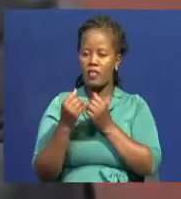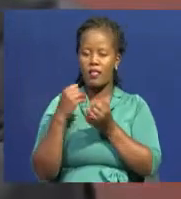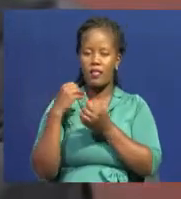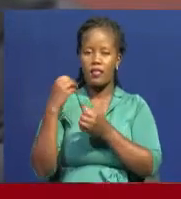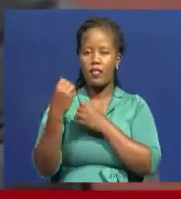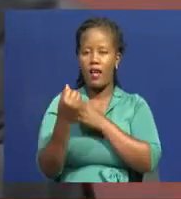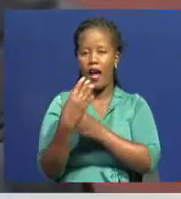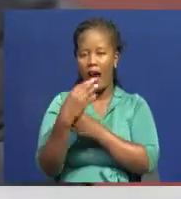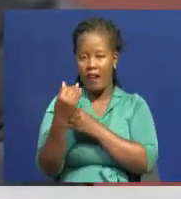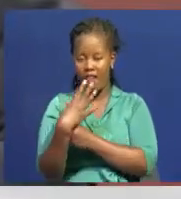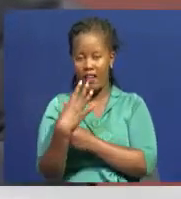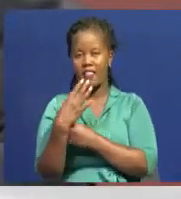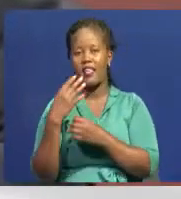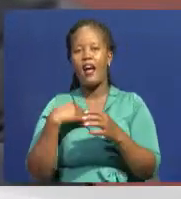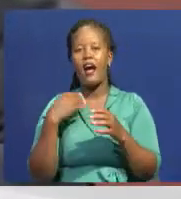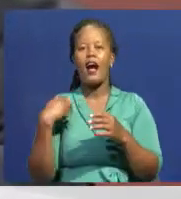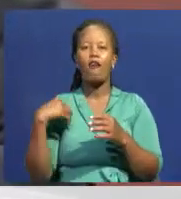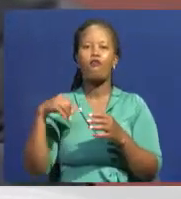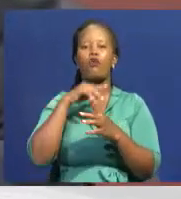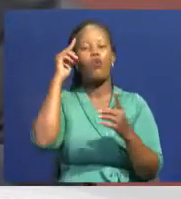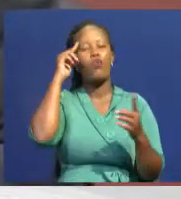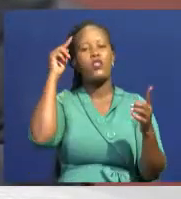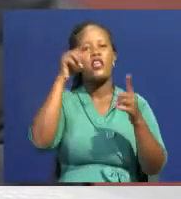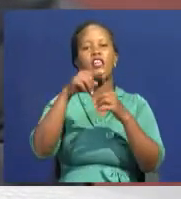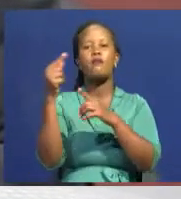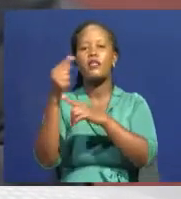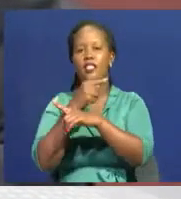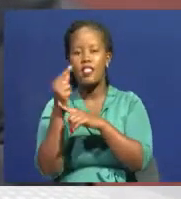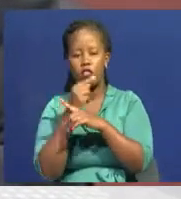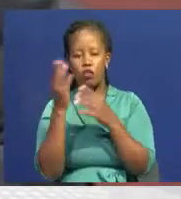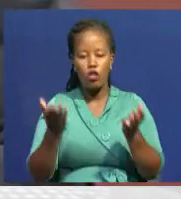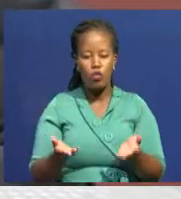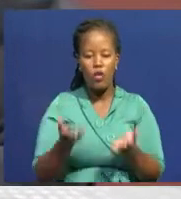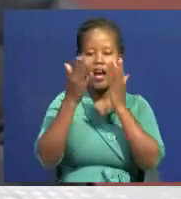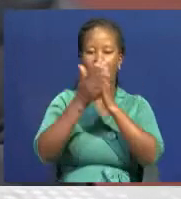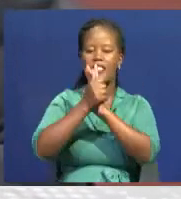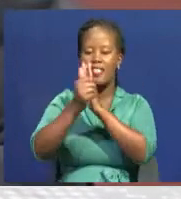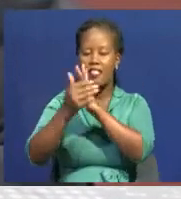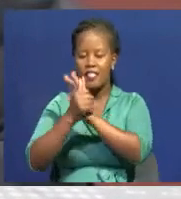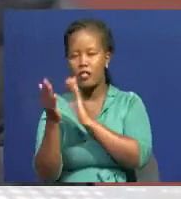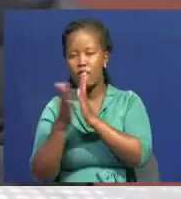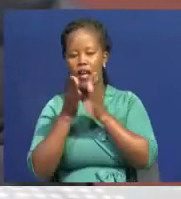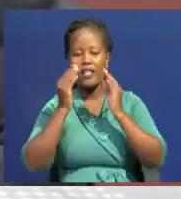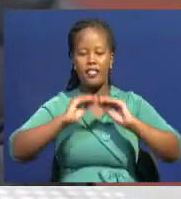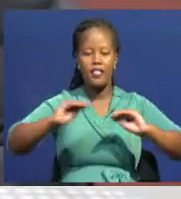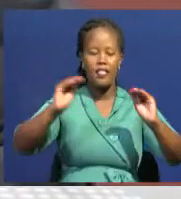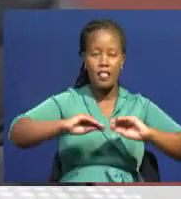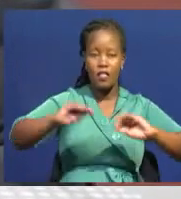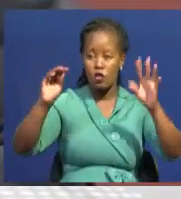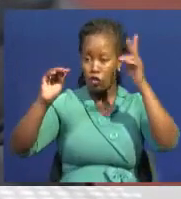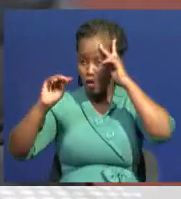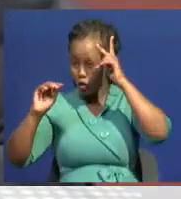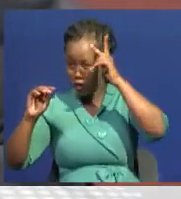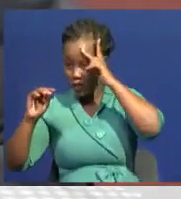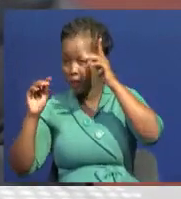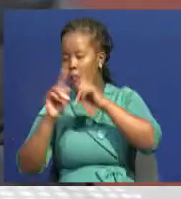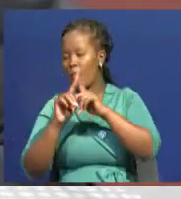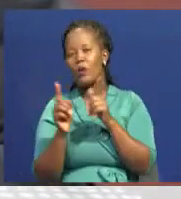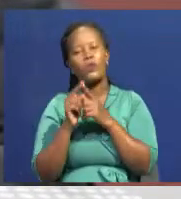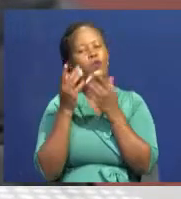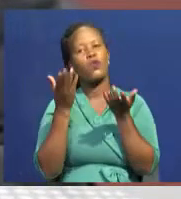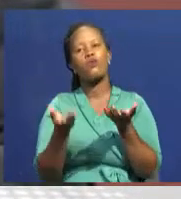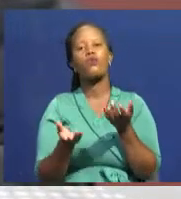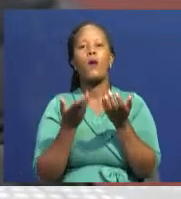just to fill the training aspect of enhancing skill and knowledge to those people. And also the transactions, be it the